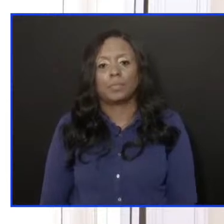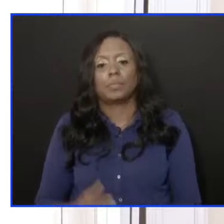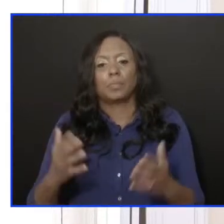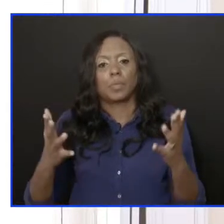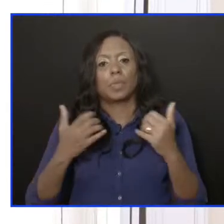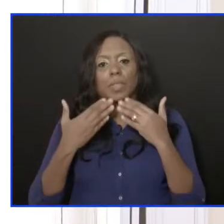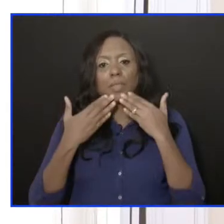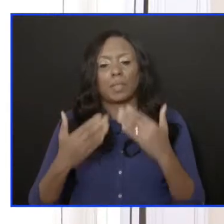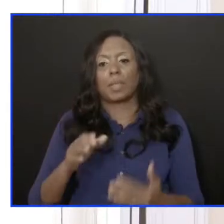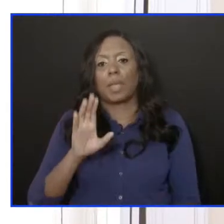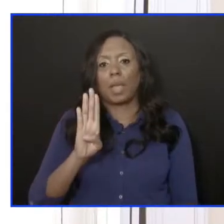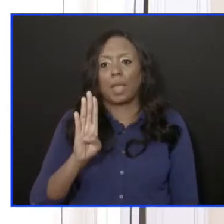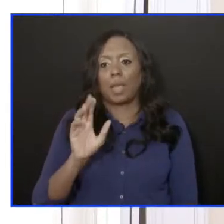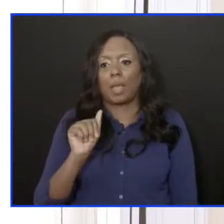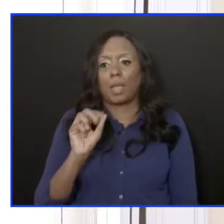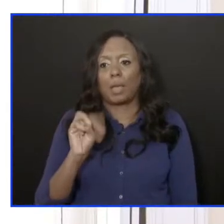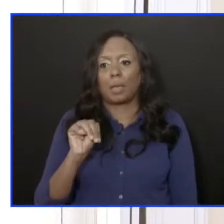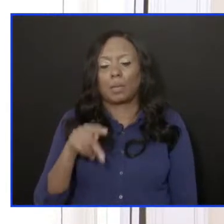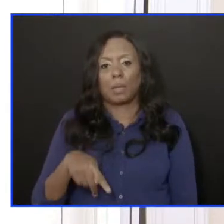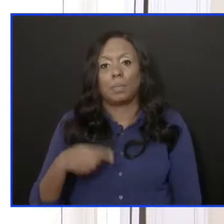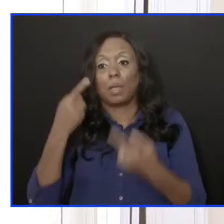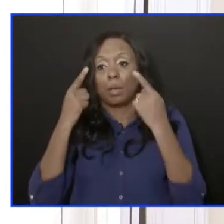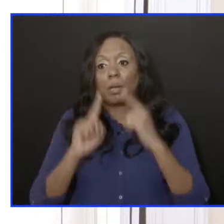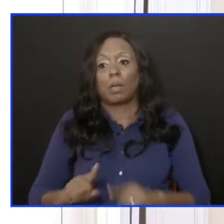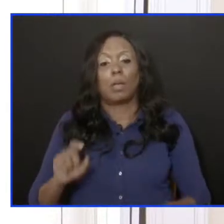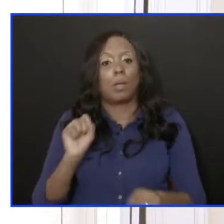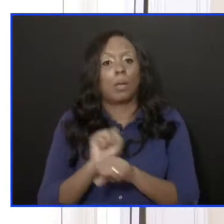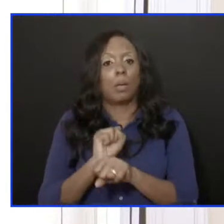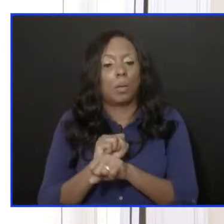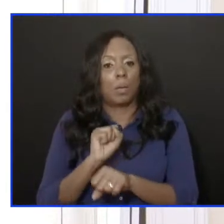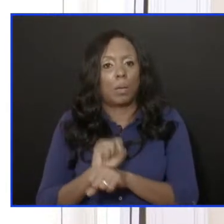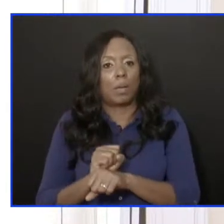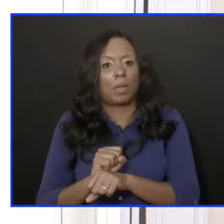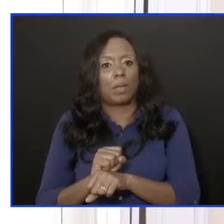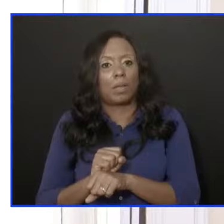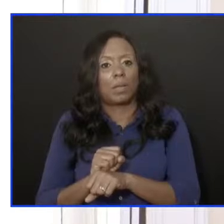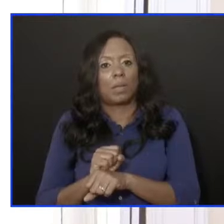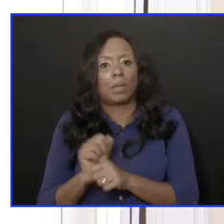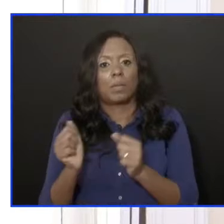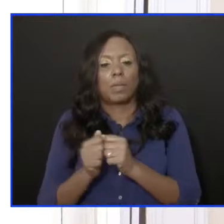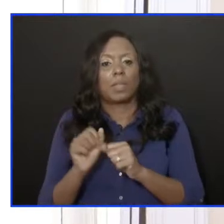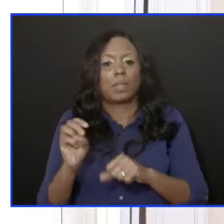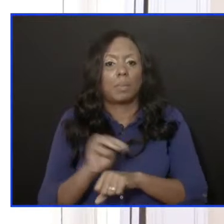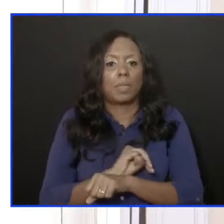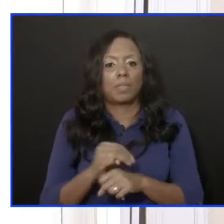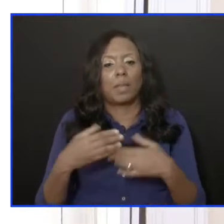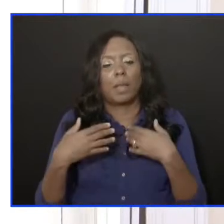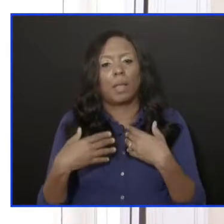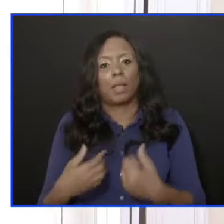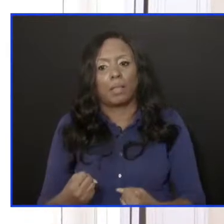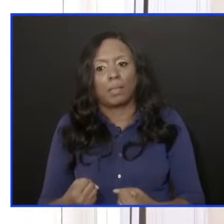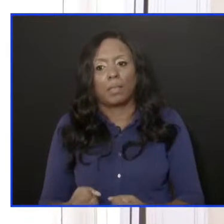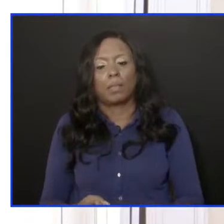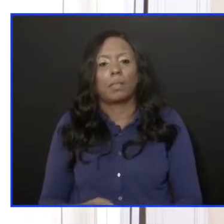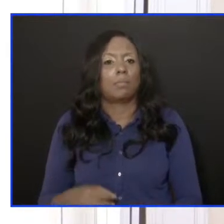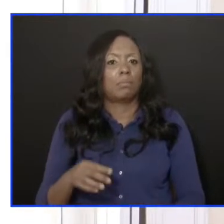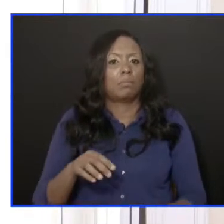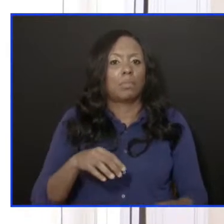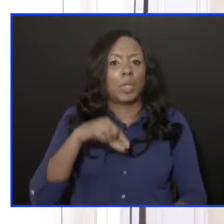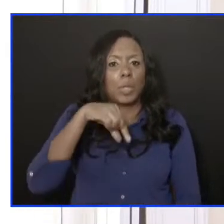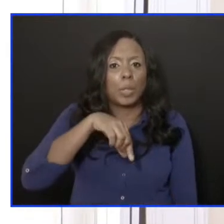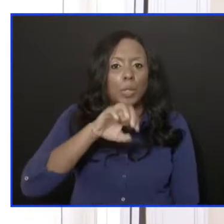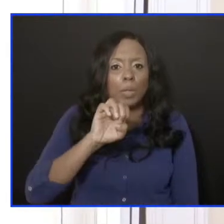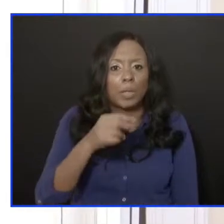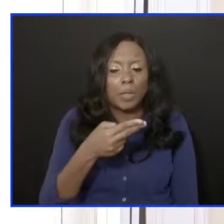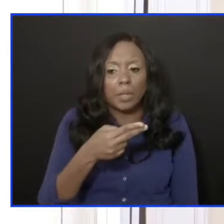for agreeing to work yet again with the Ministry of Health officials, in this instance the QEH officials